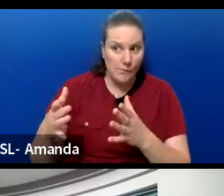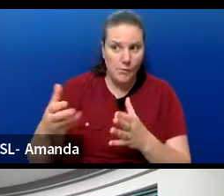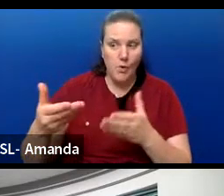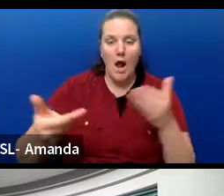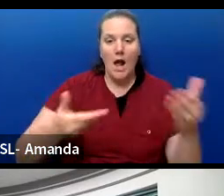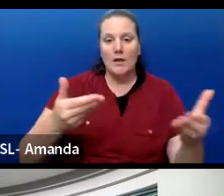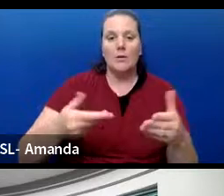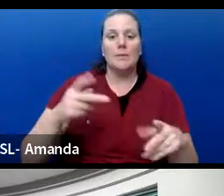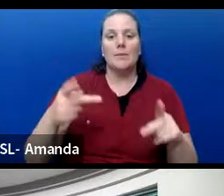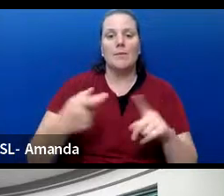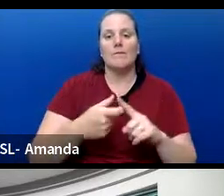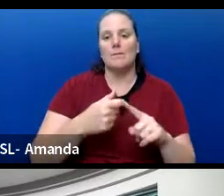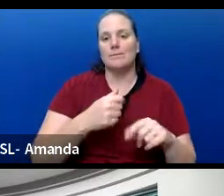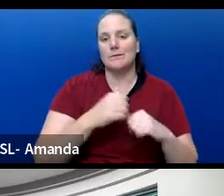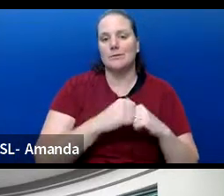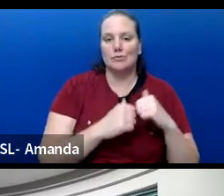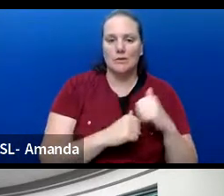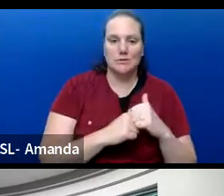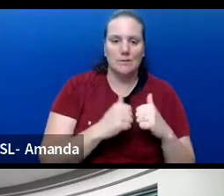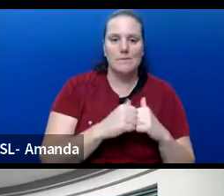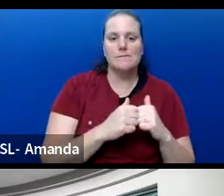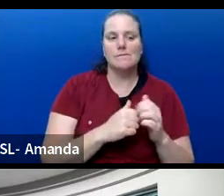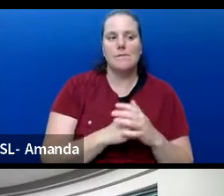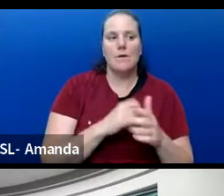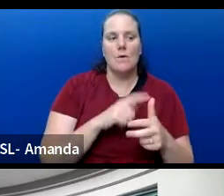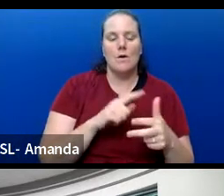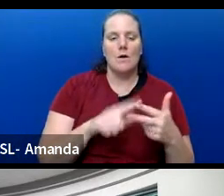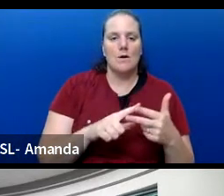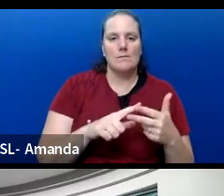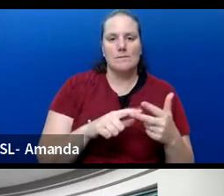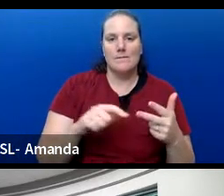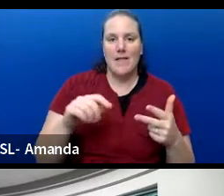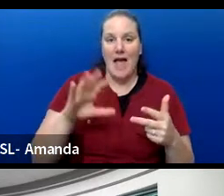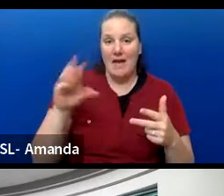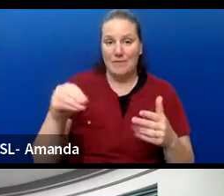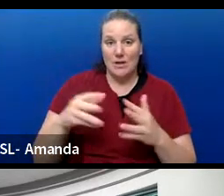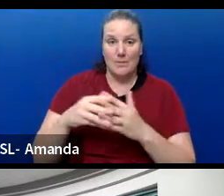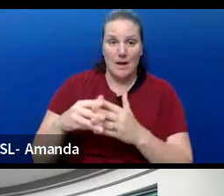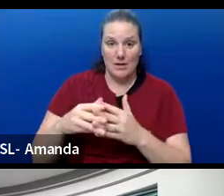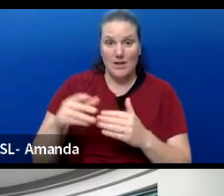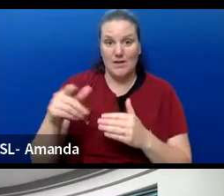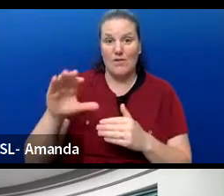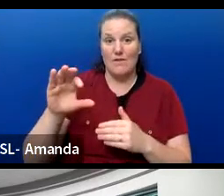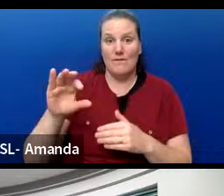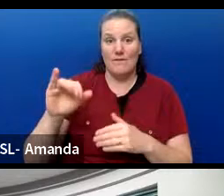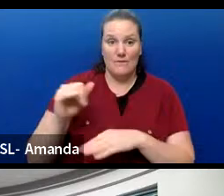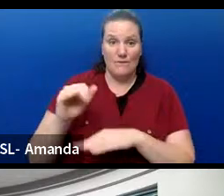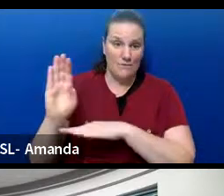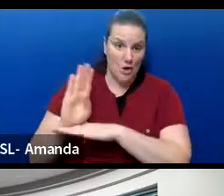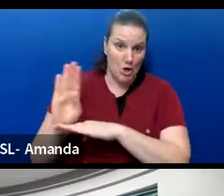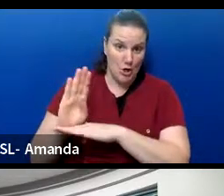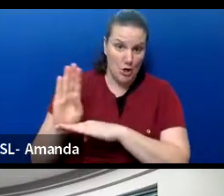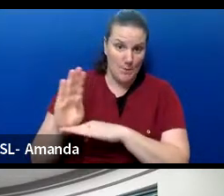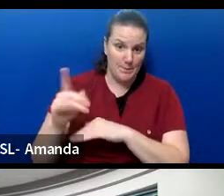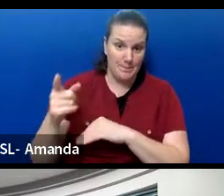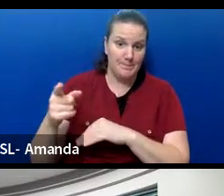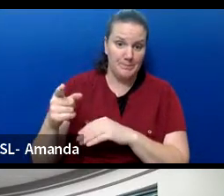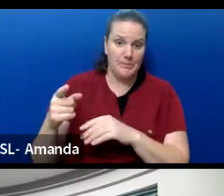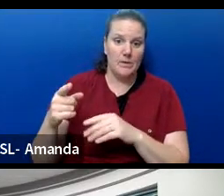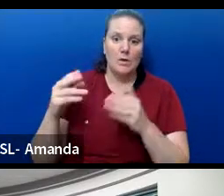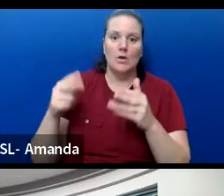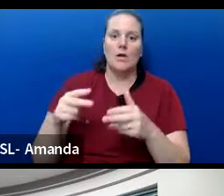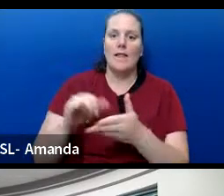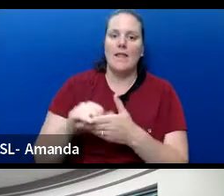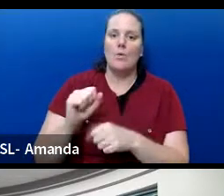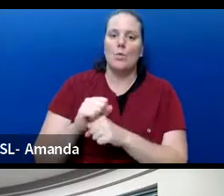workforce. Rainbow Construction being a good example. African-American DBE firm. If you look at Jeff's workforce,